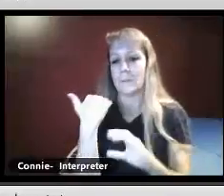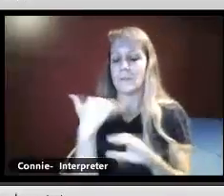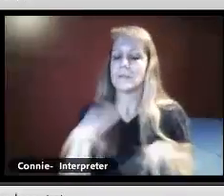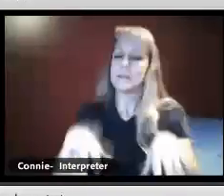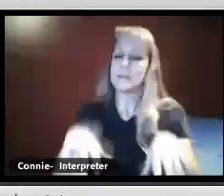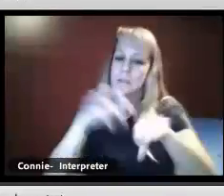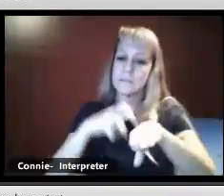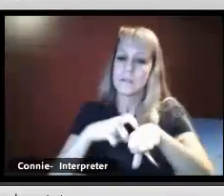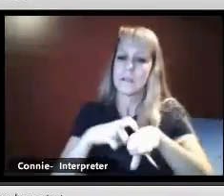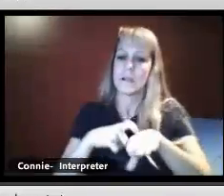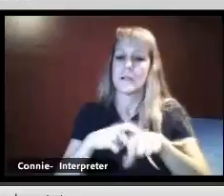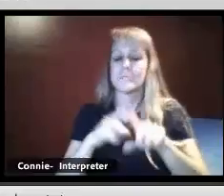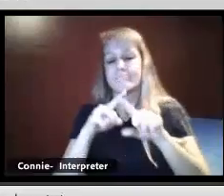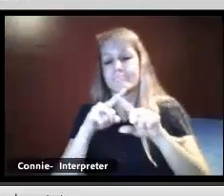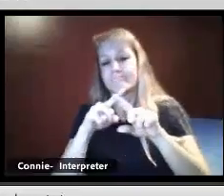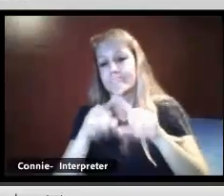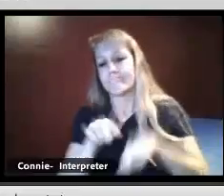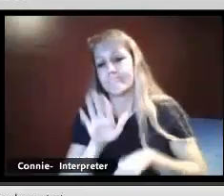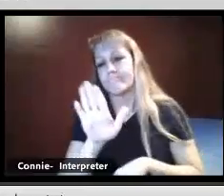on your own